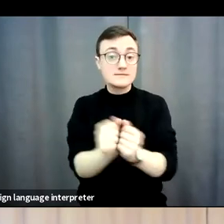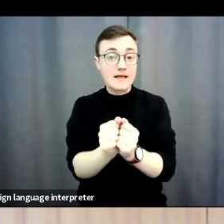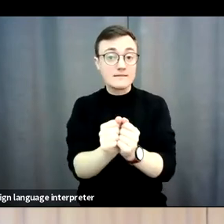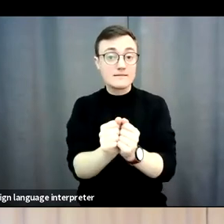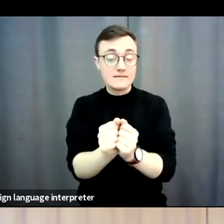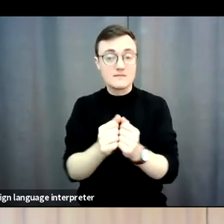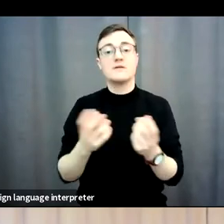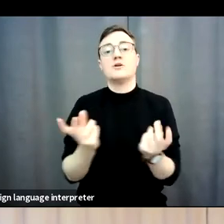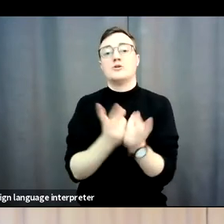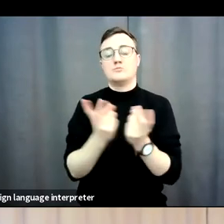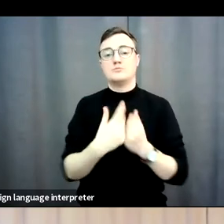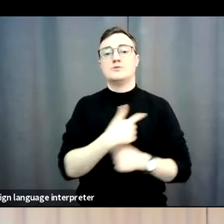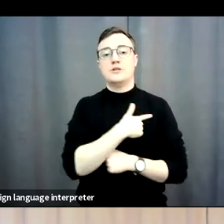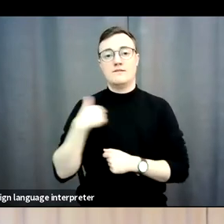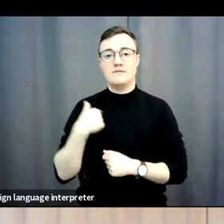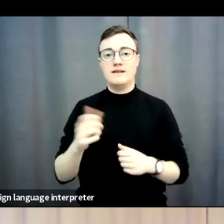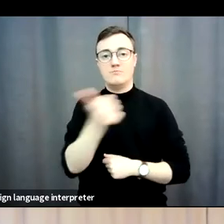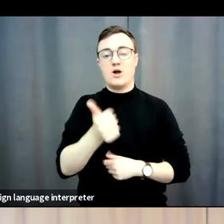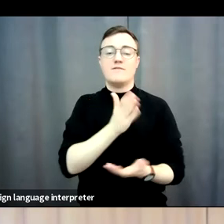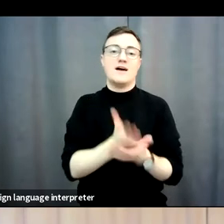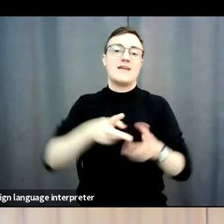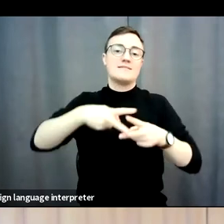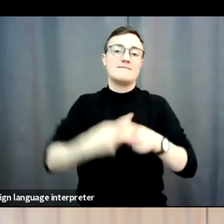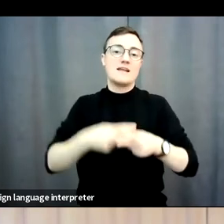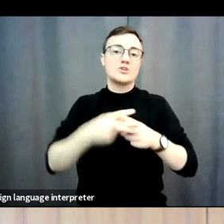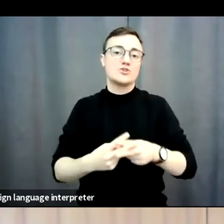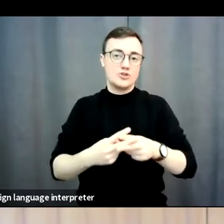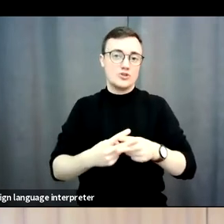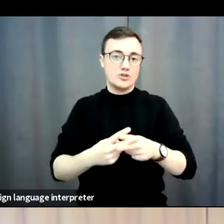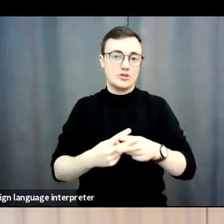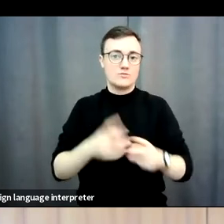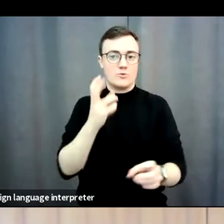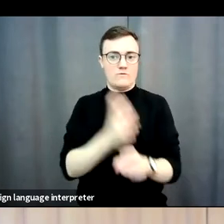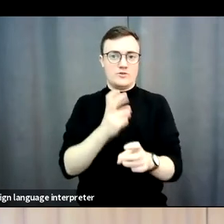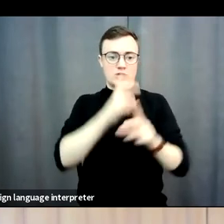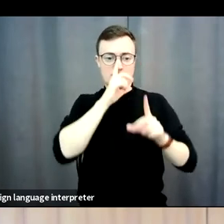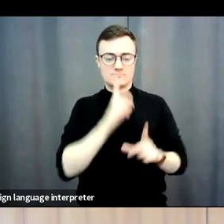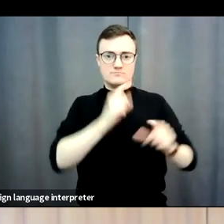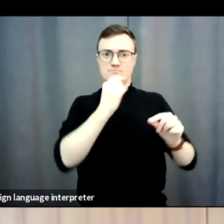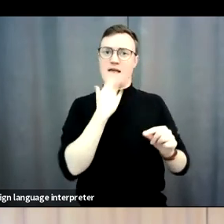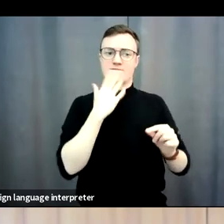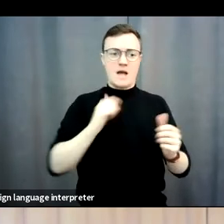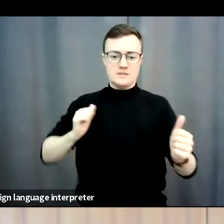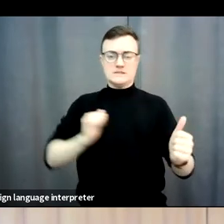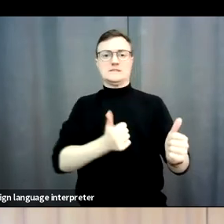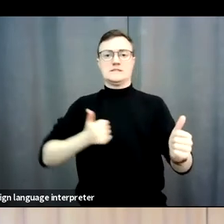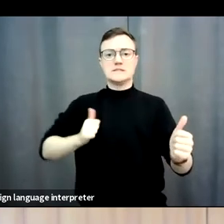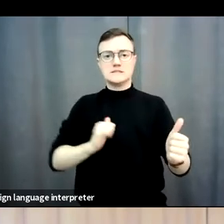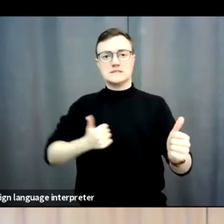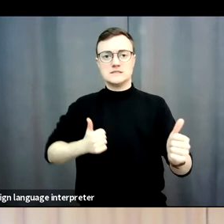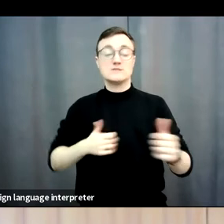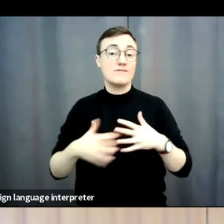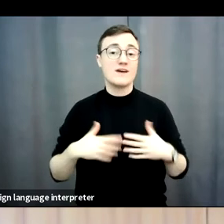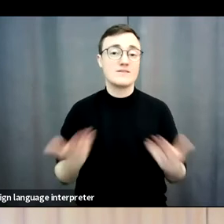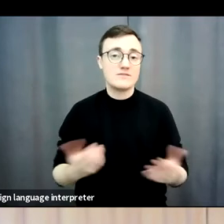applying necessary tools to identify who is left behind and why. We believe the best way to